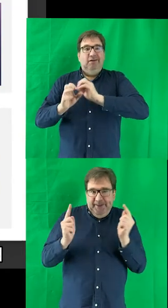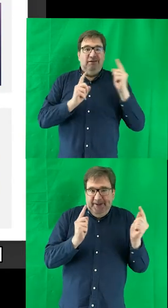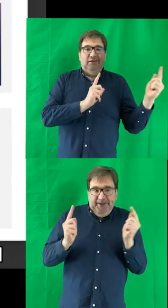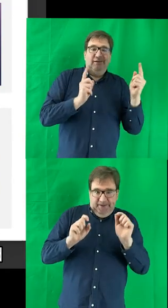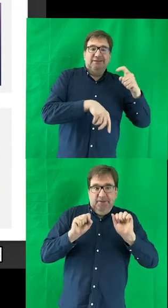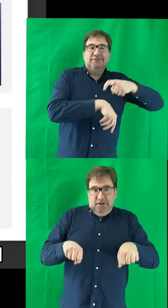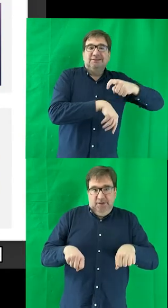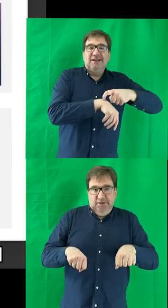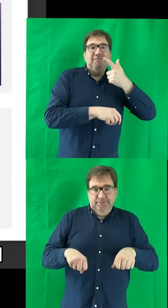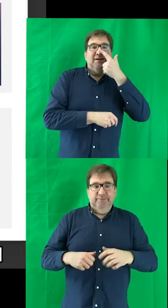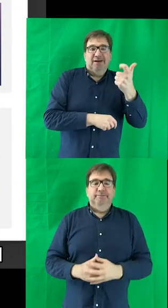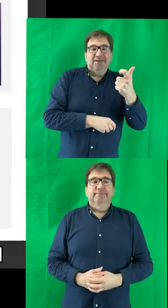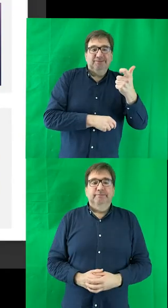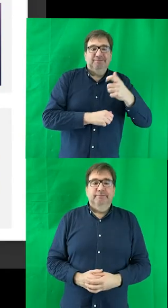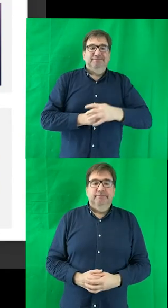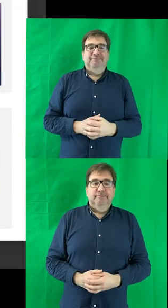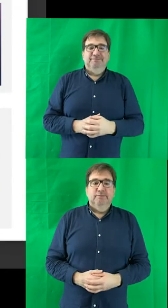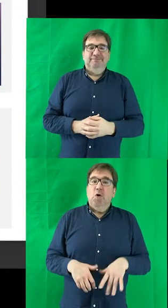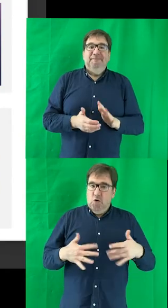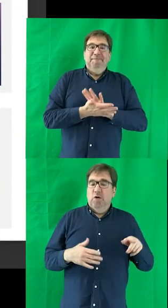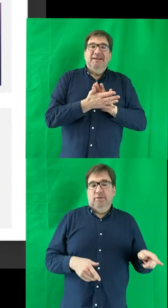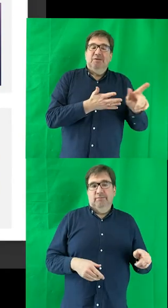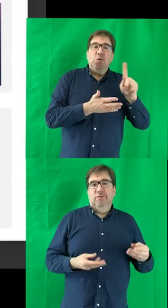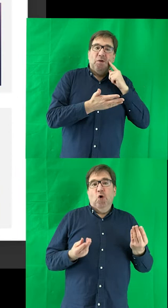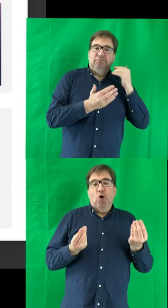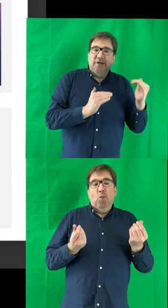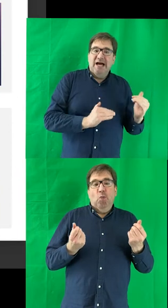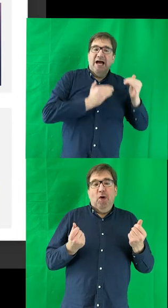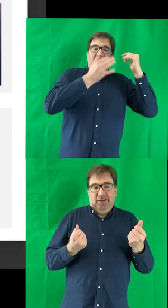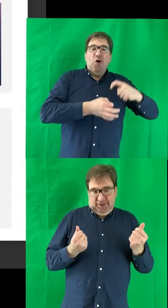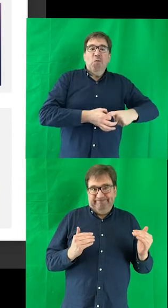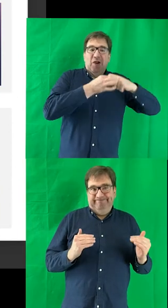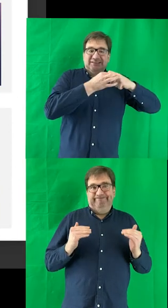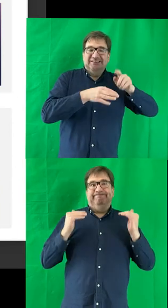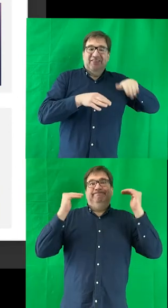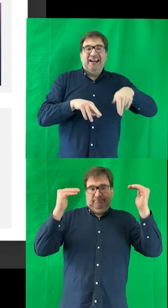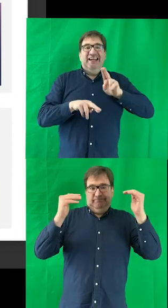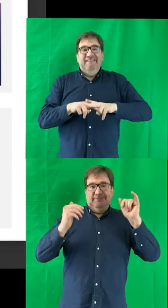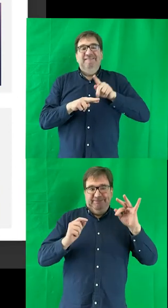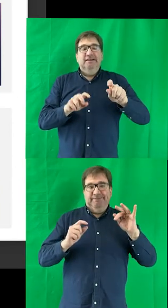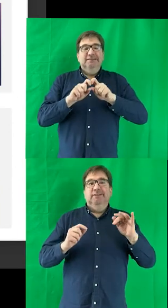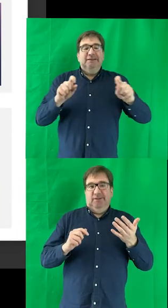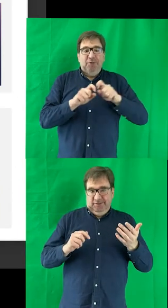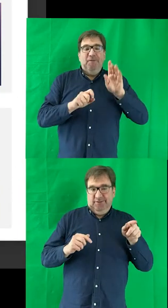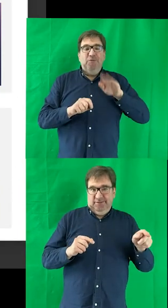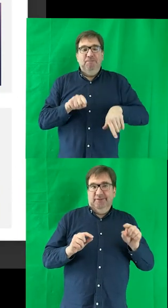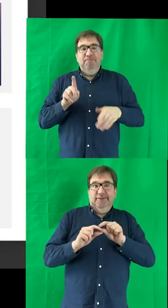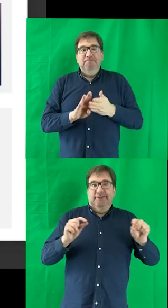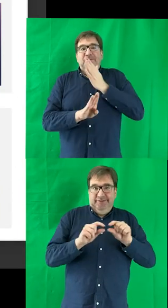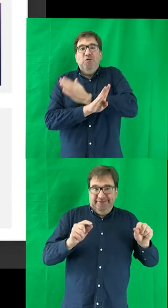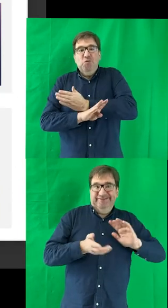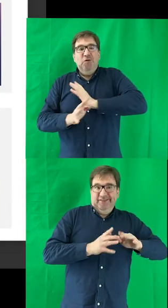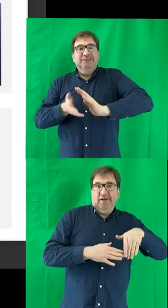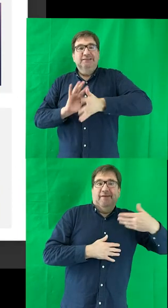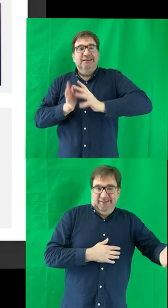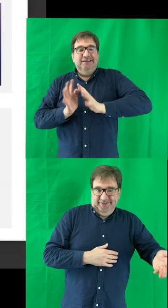signing production. So this will yield, again, higher quality than if the subtitles were existing